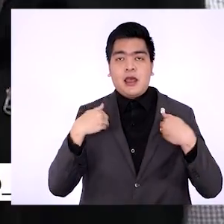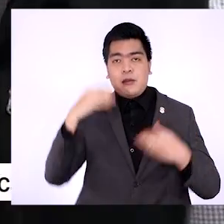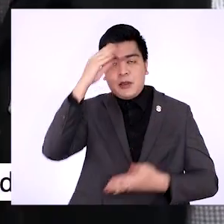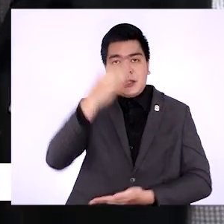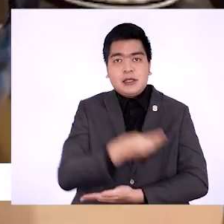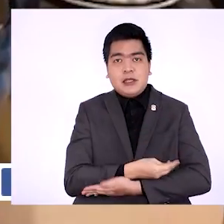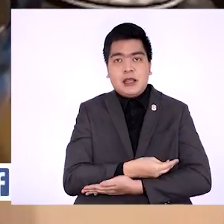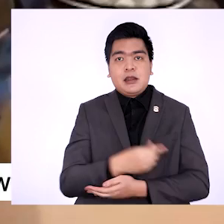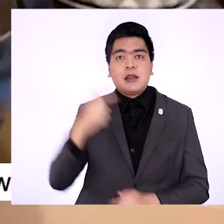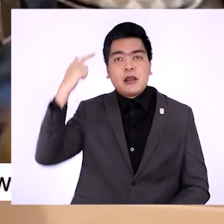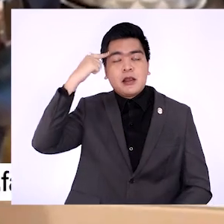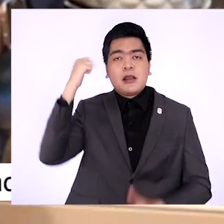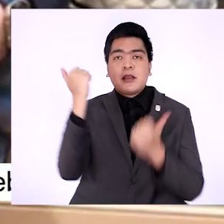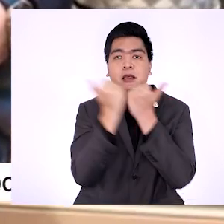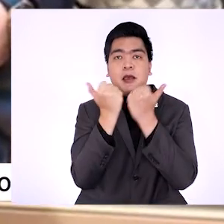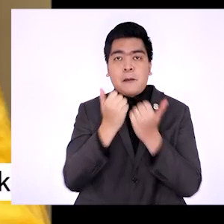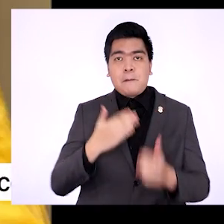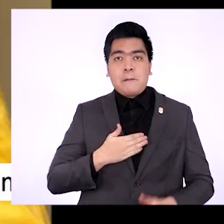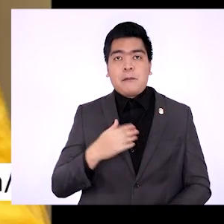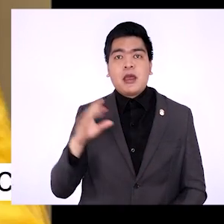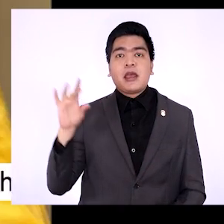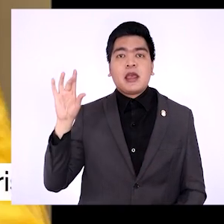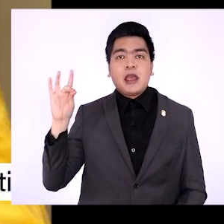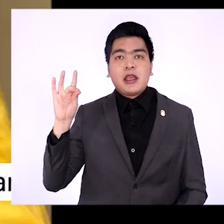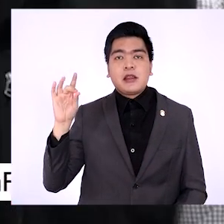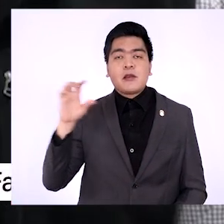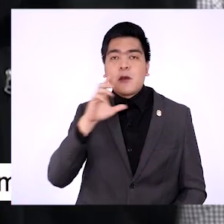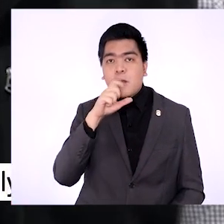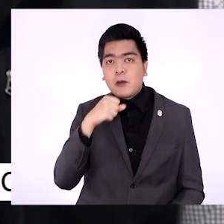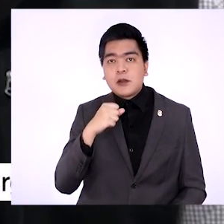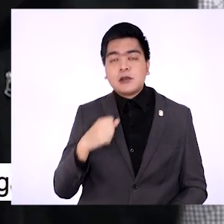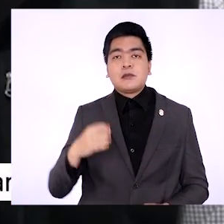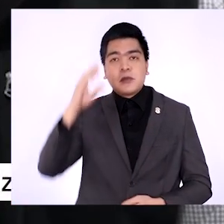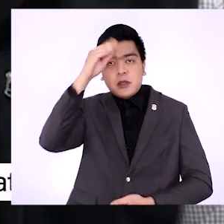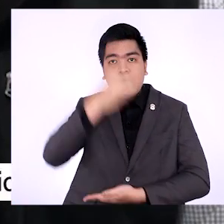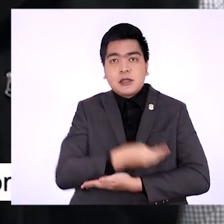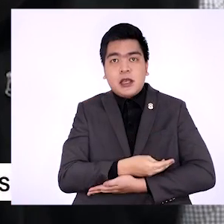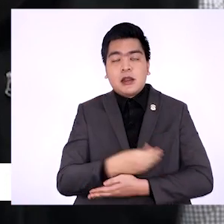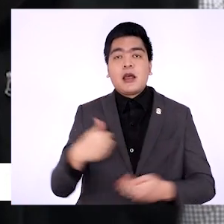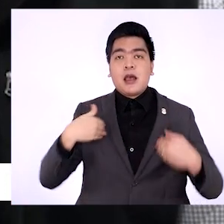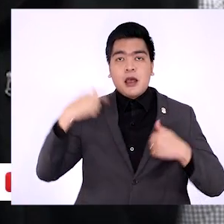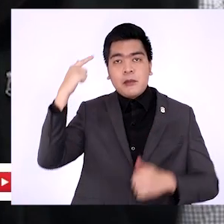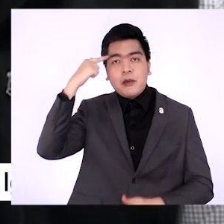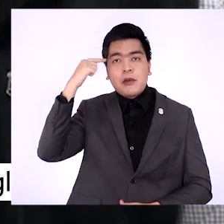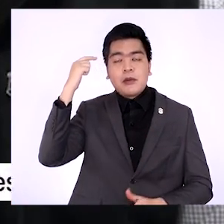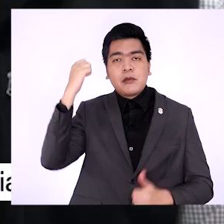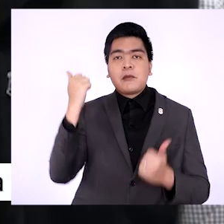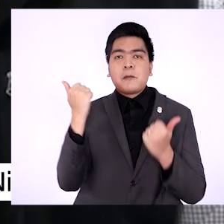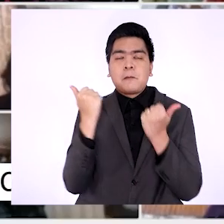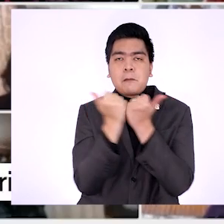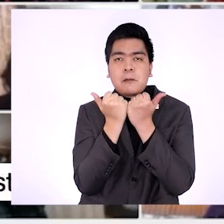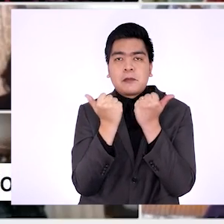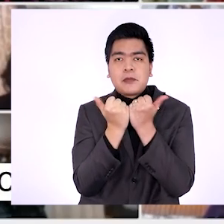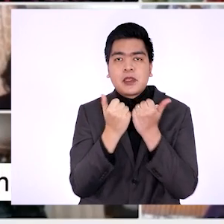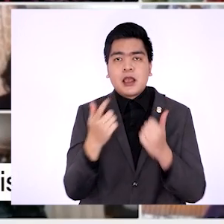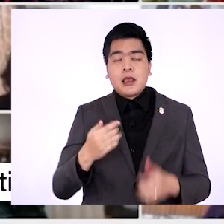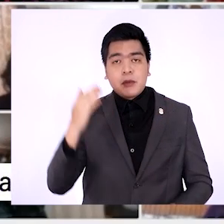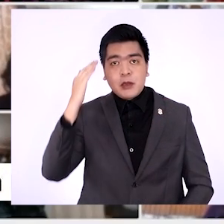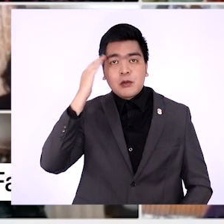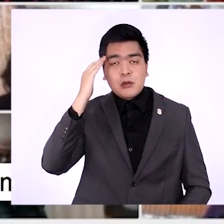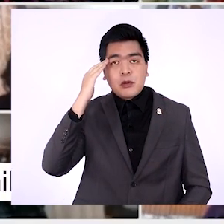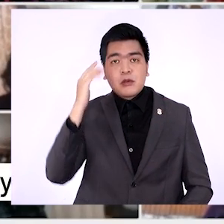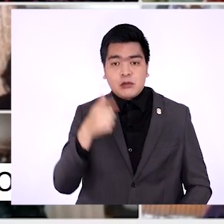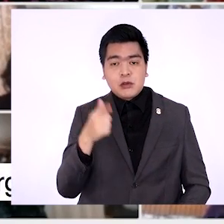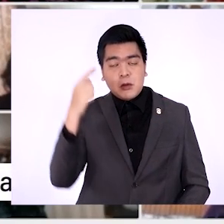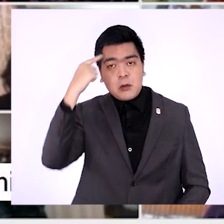autism. My 8-year-old son is on the autism spectrum. It's so important that we are aware of